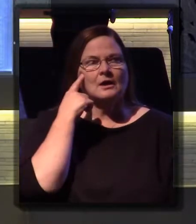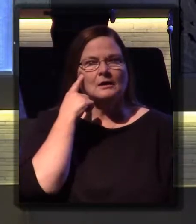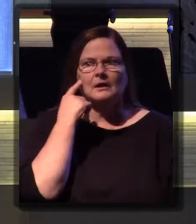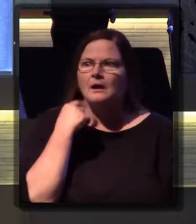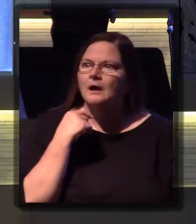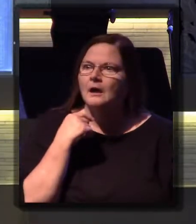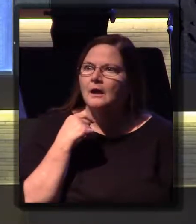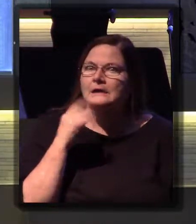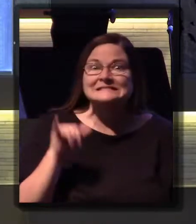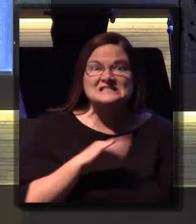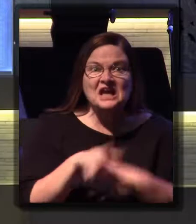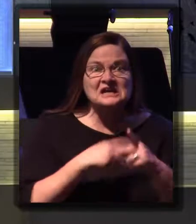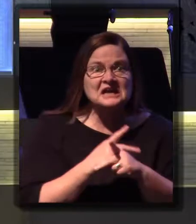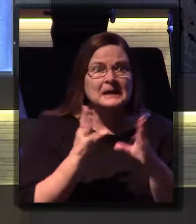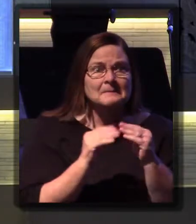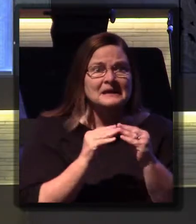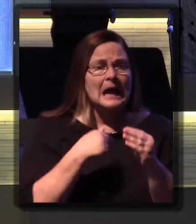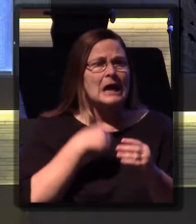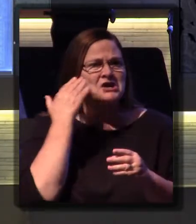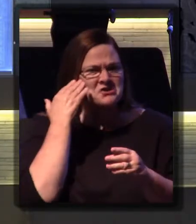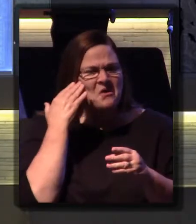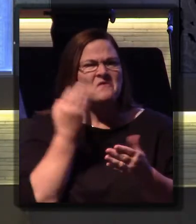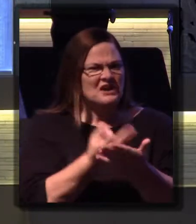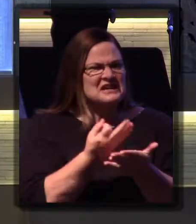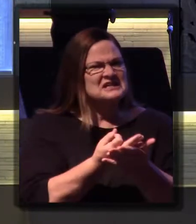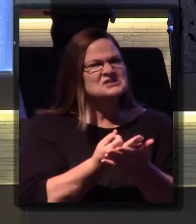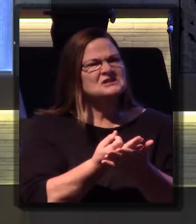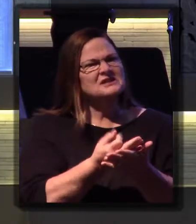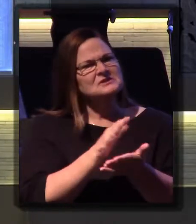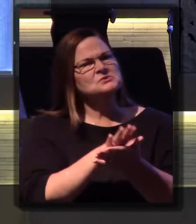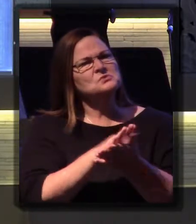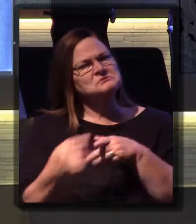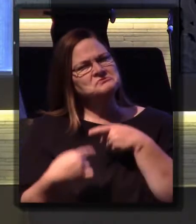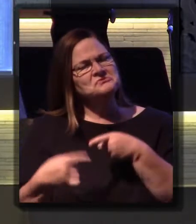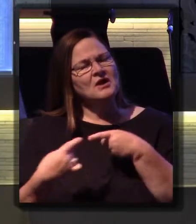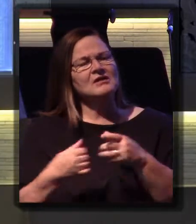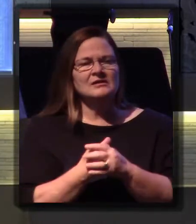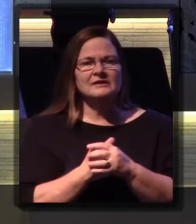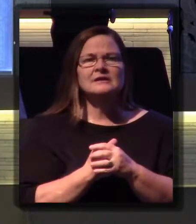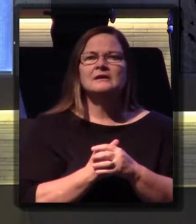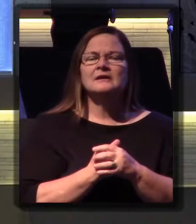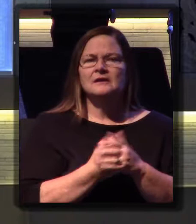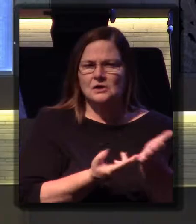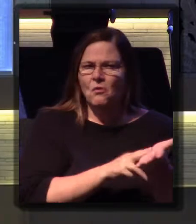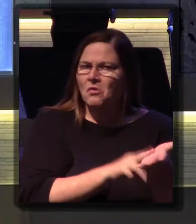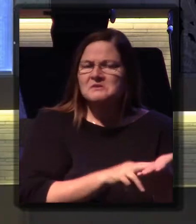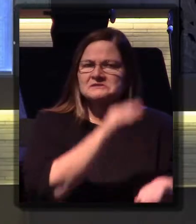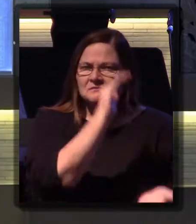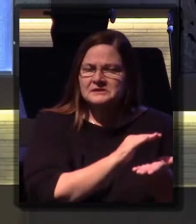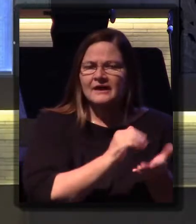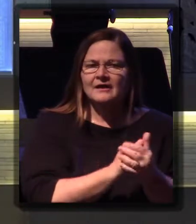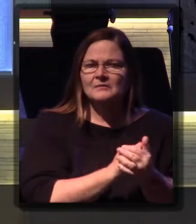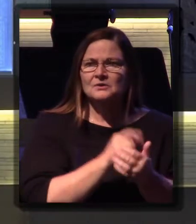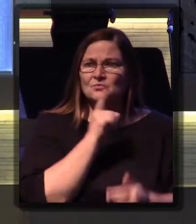hand, and I thought, oh, is it that kind of meeting? I mean, I know things have been kind of rough financially for the